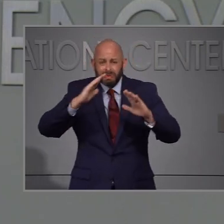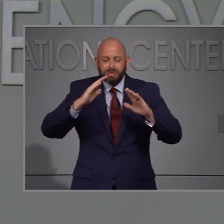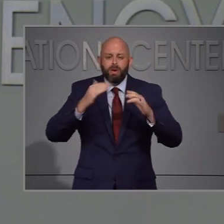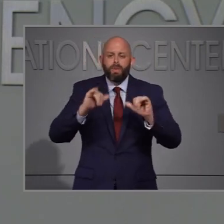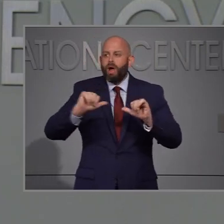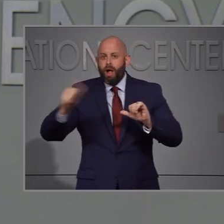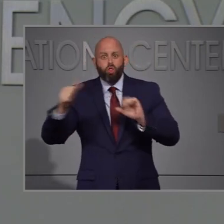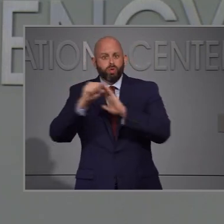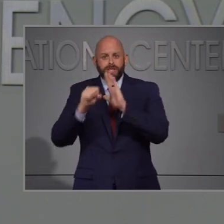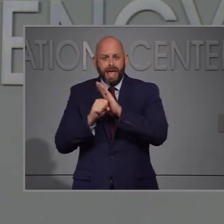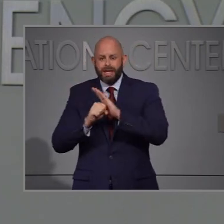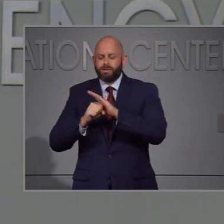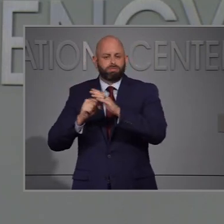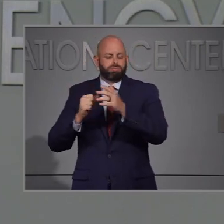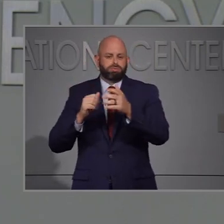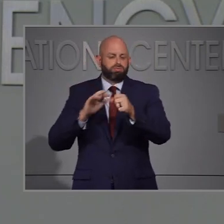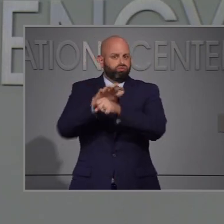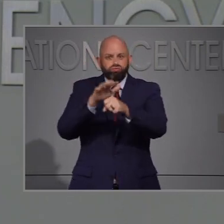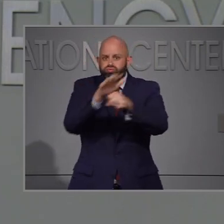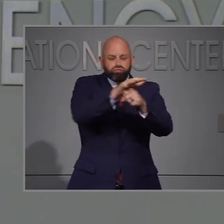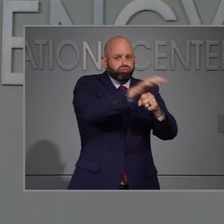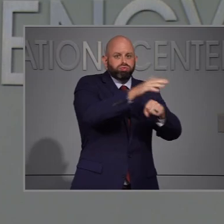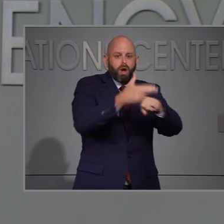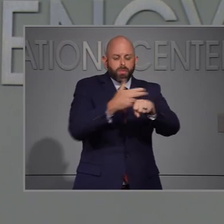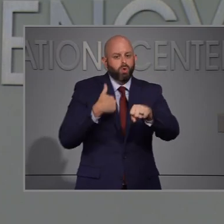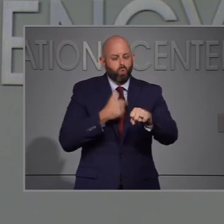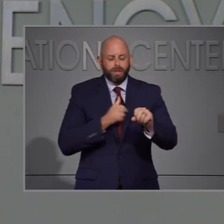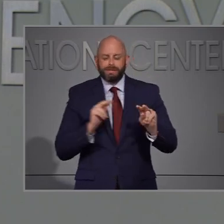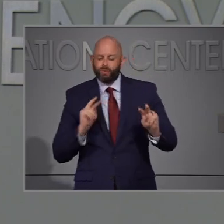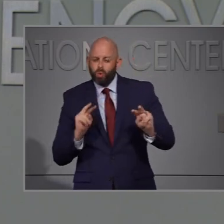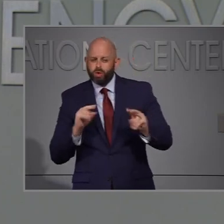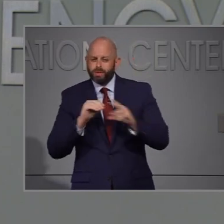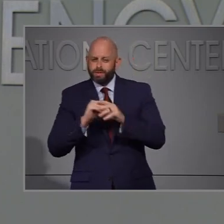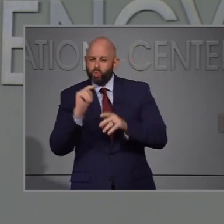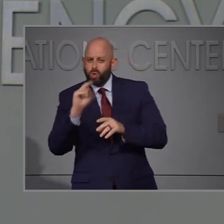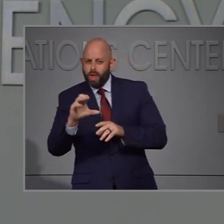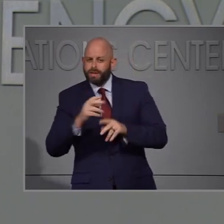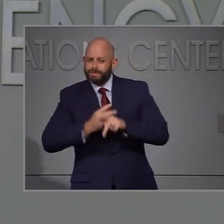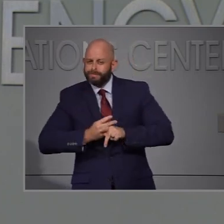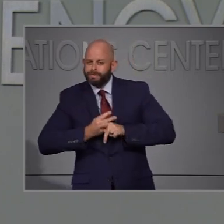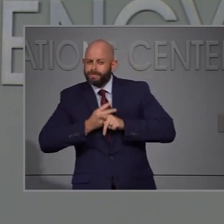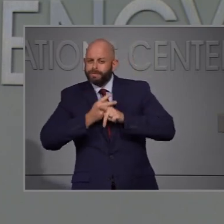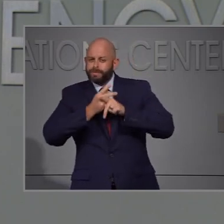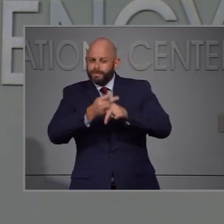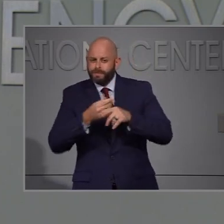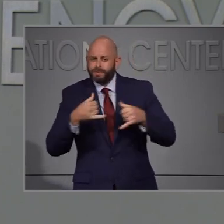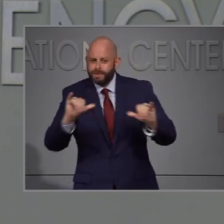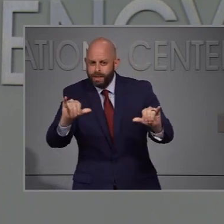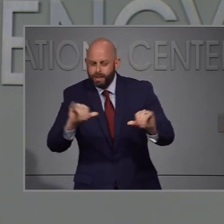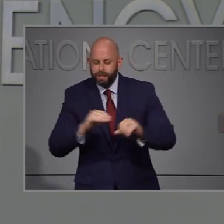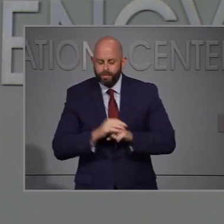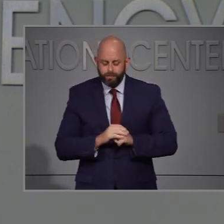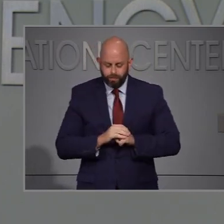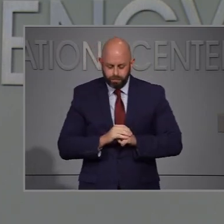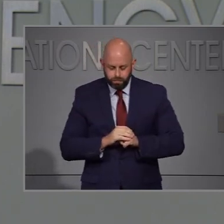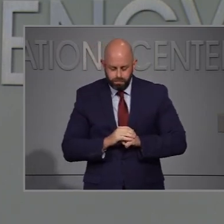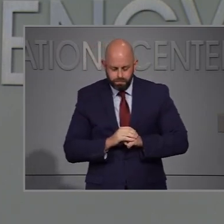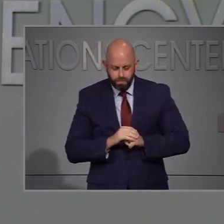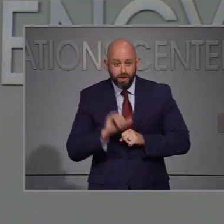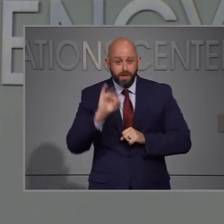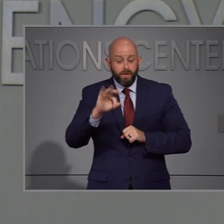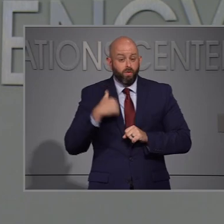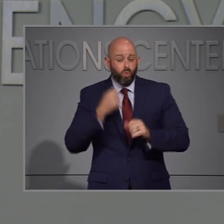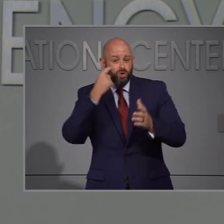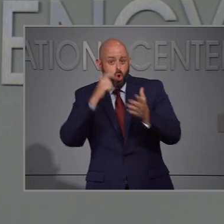now. We will continue to watch our trends closely. If we see indications that we're changing quickly or there's